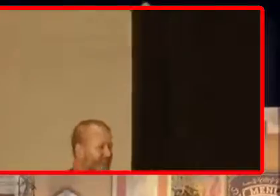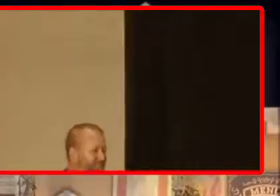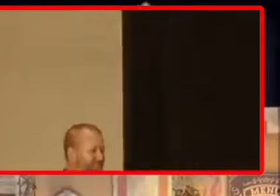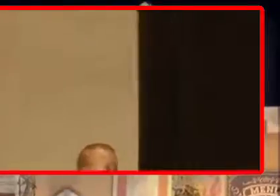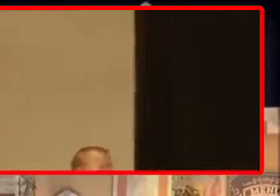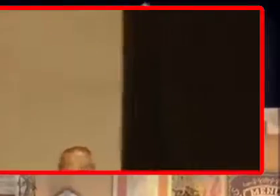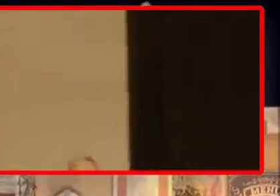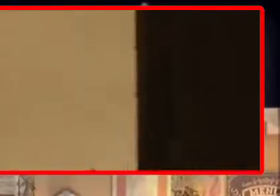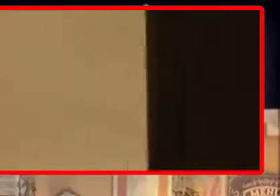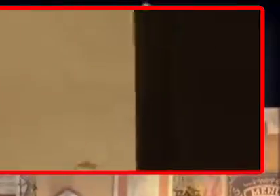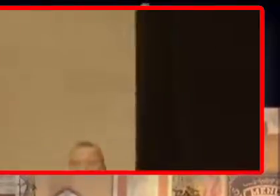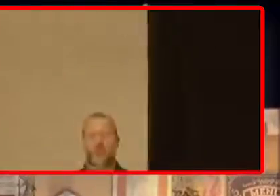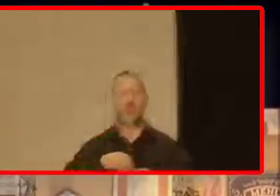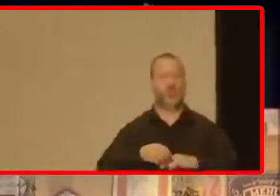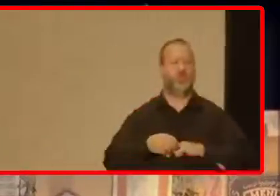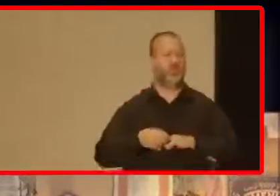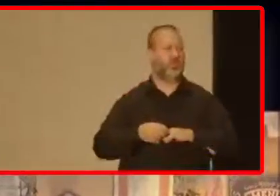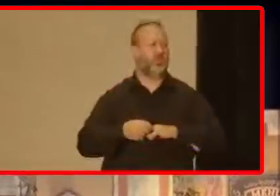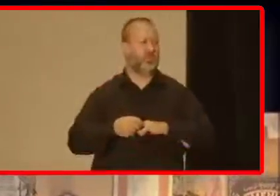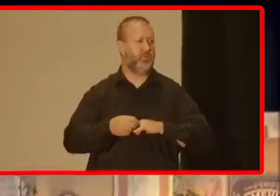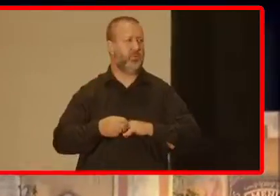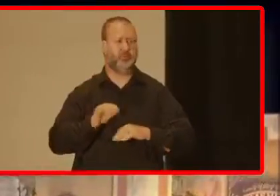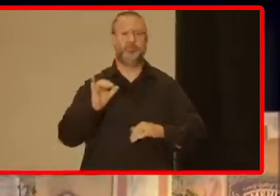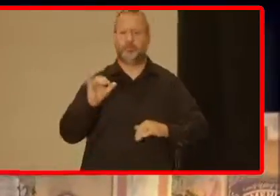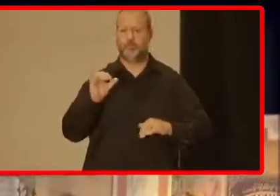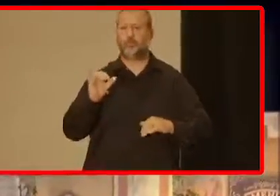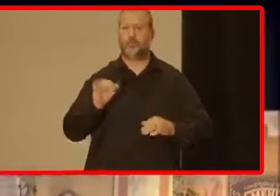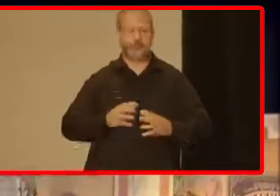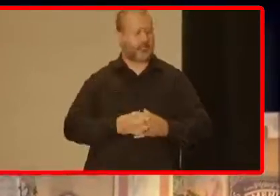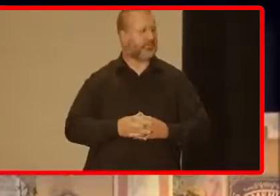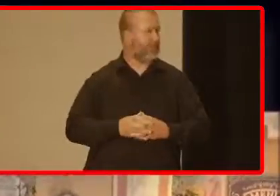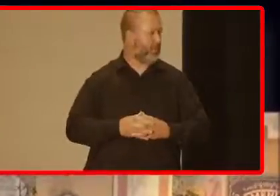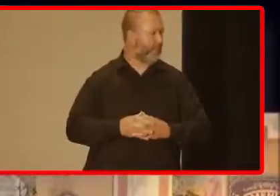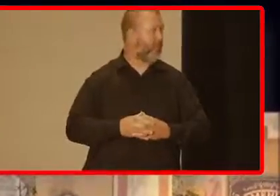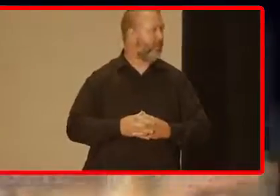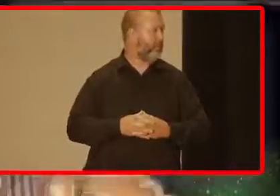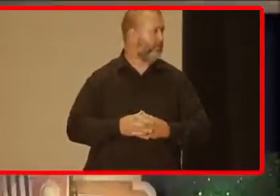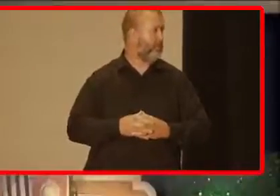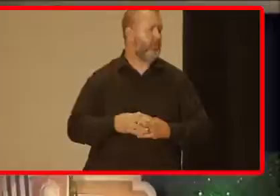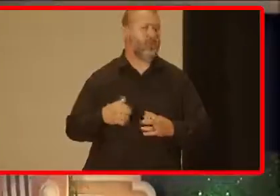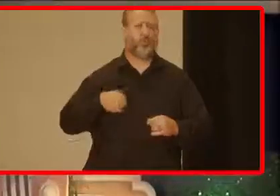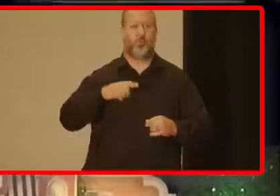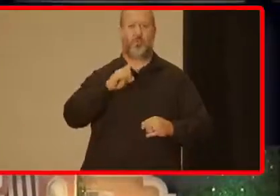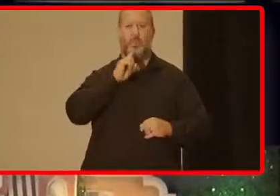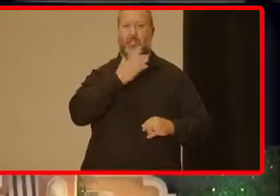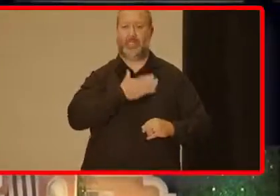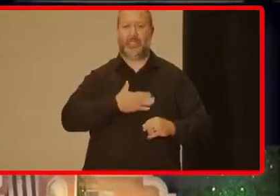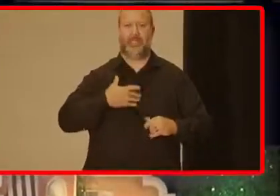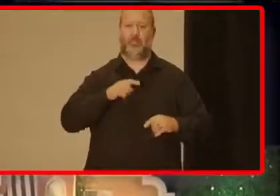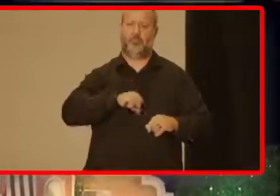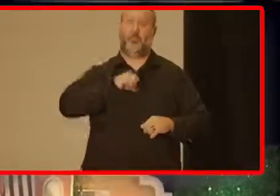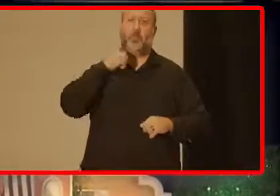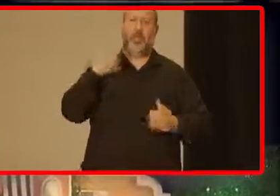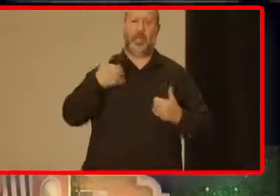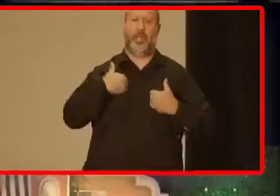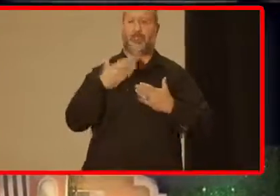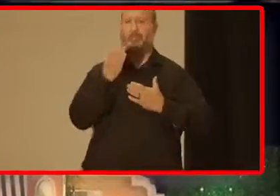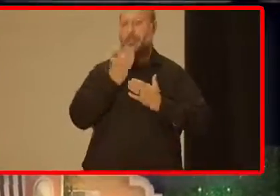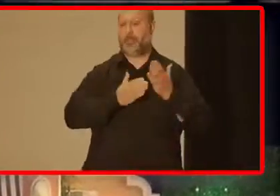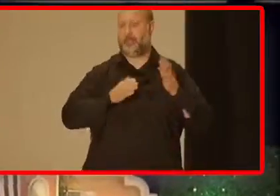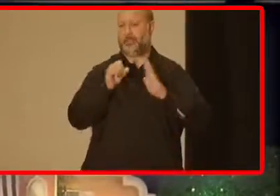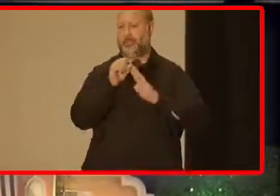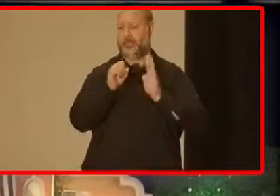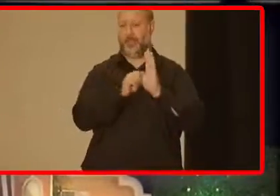So you've got a lot of followers too, sir. All right, and we're really pleased and proud that we have some